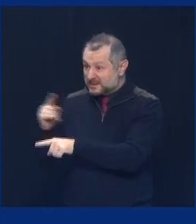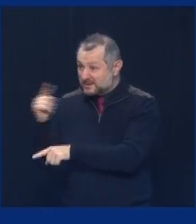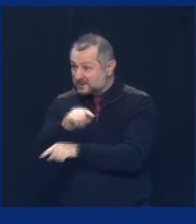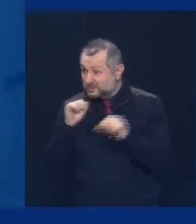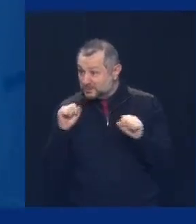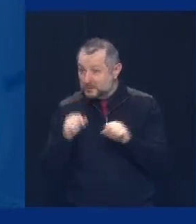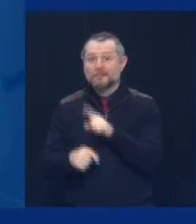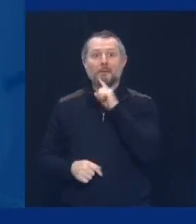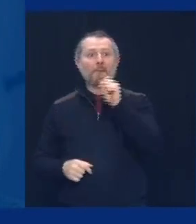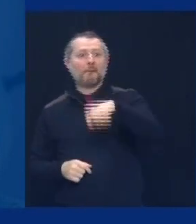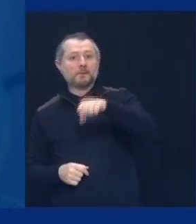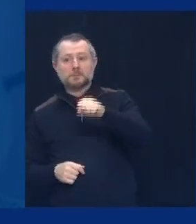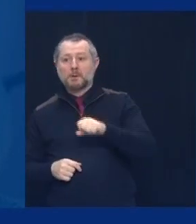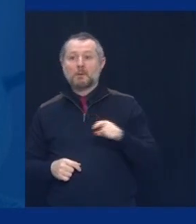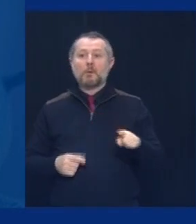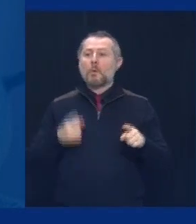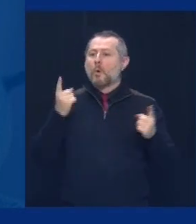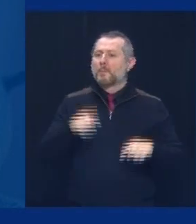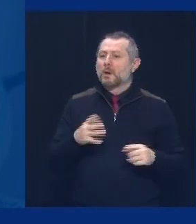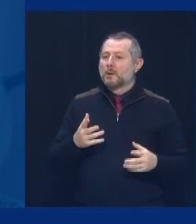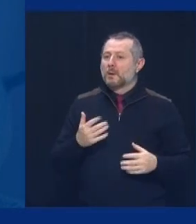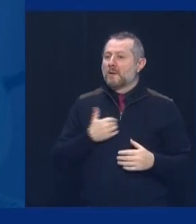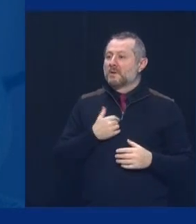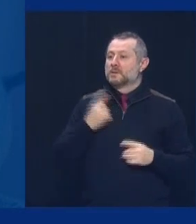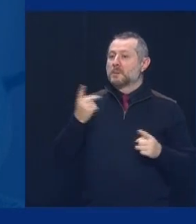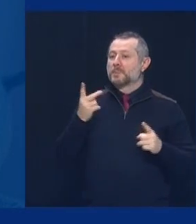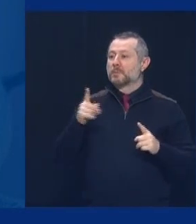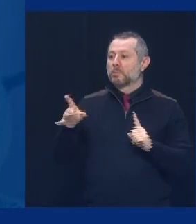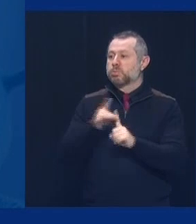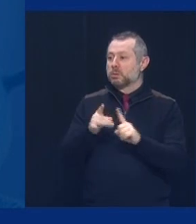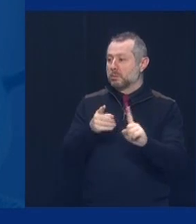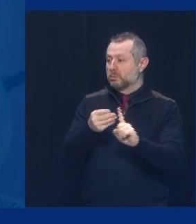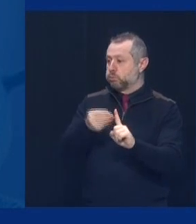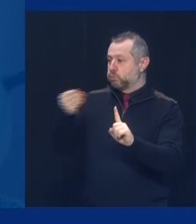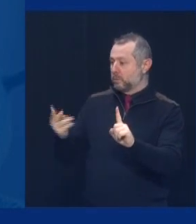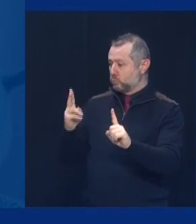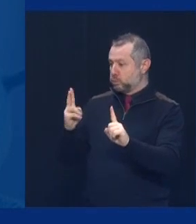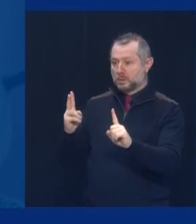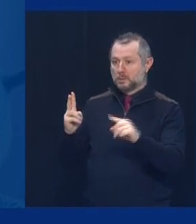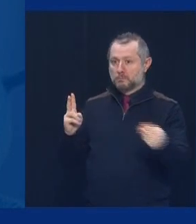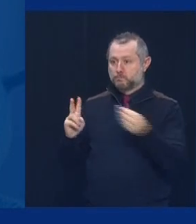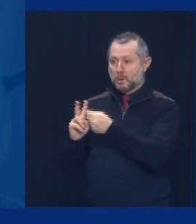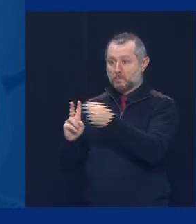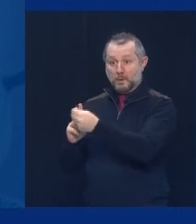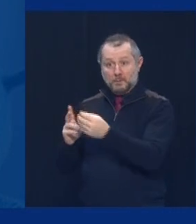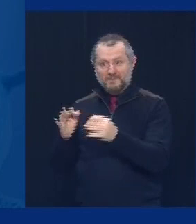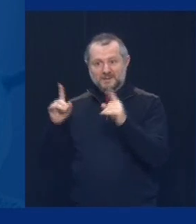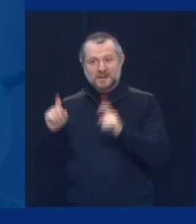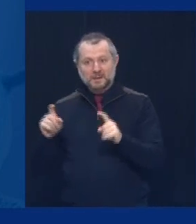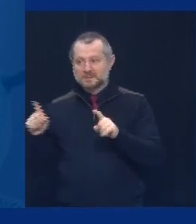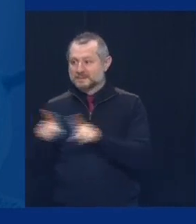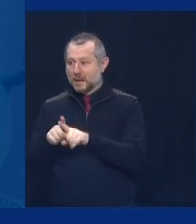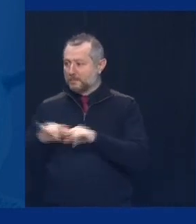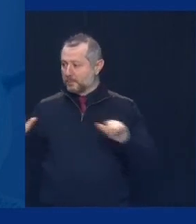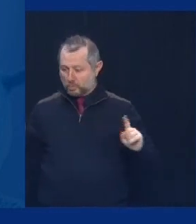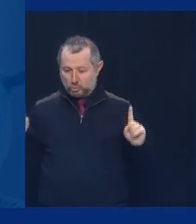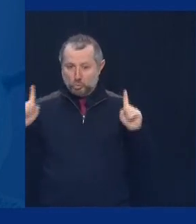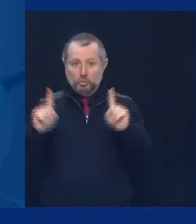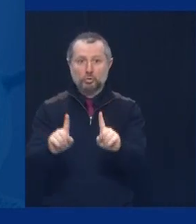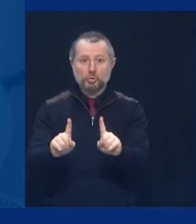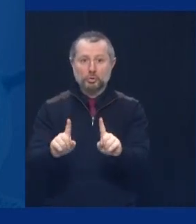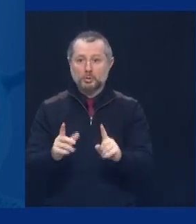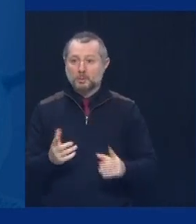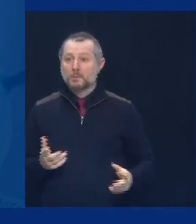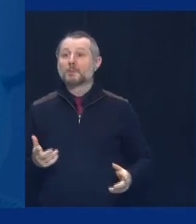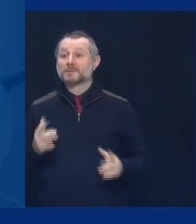gym. There was infected people at the Acme gym. We want you to take a test. You then take a test. Now you know it's from